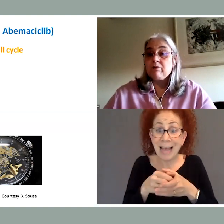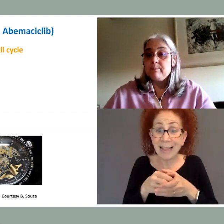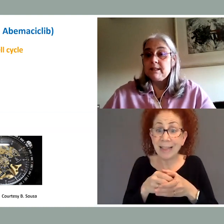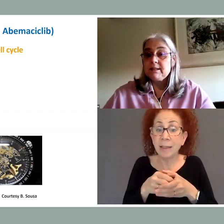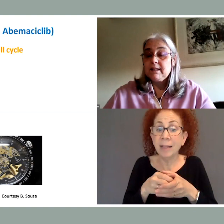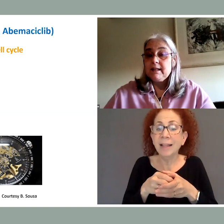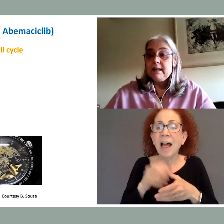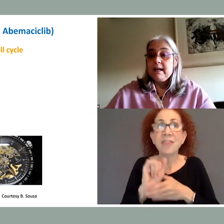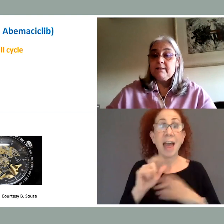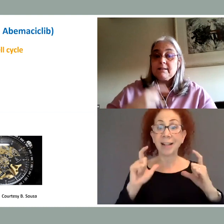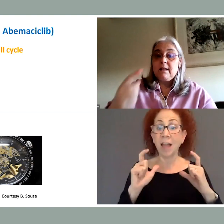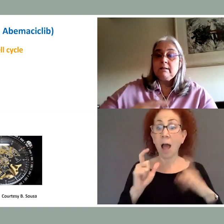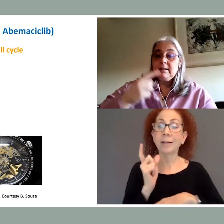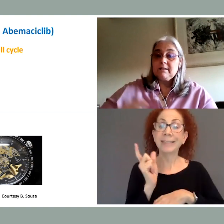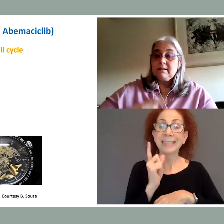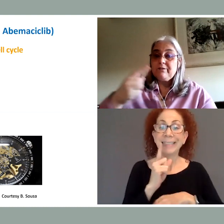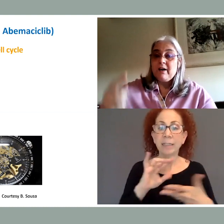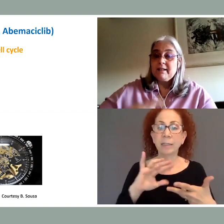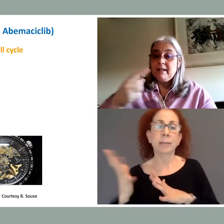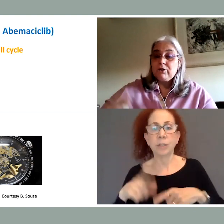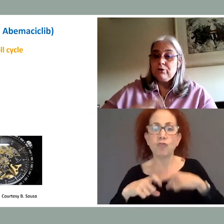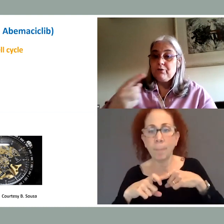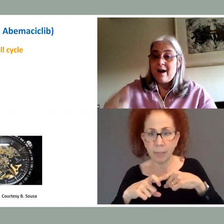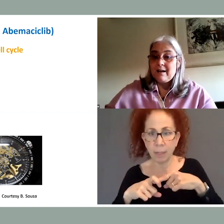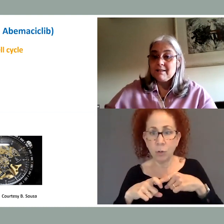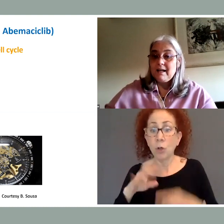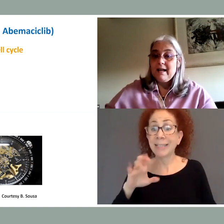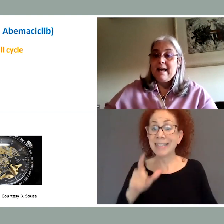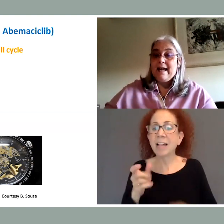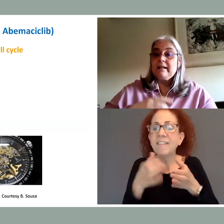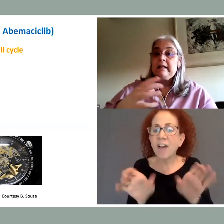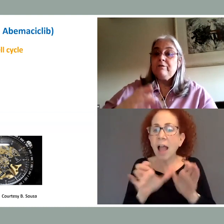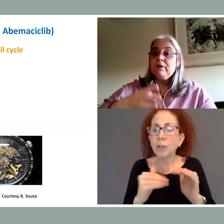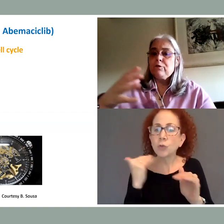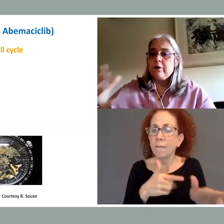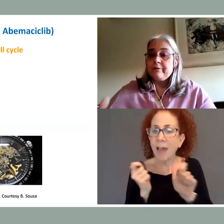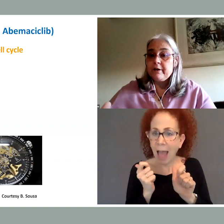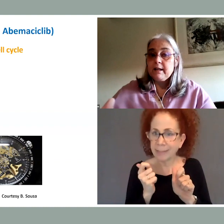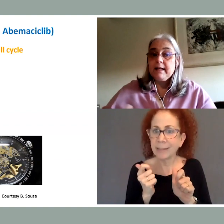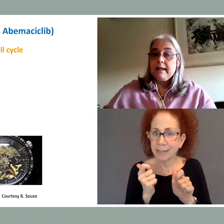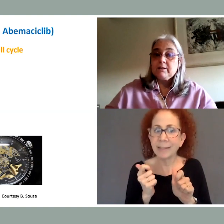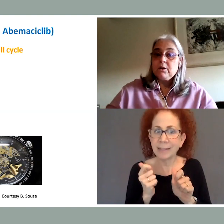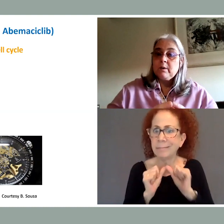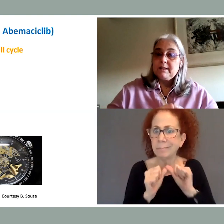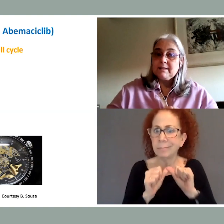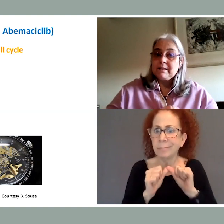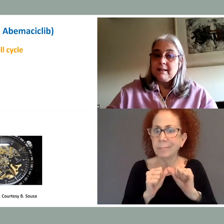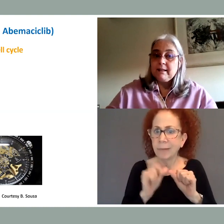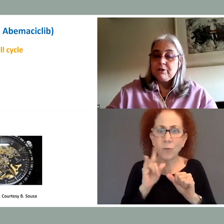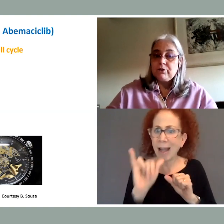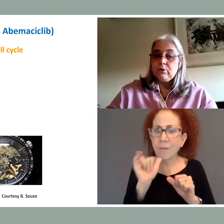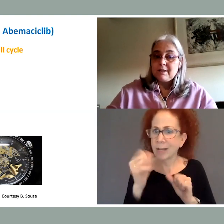is disrupted and the cell is dividing too fast and living forever. And so what